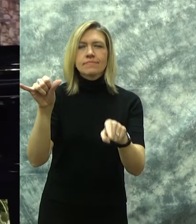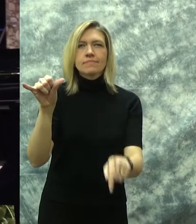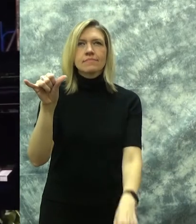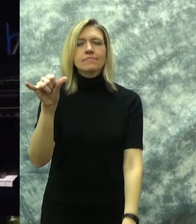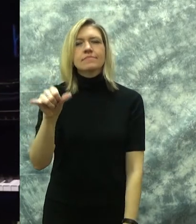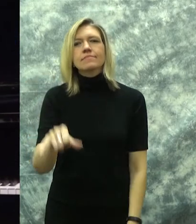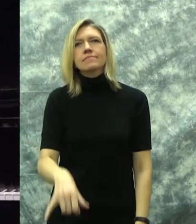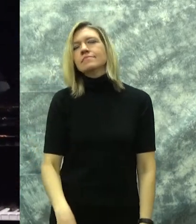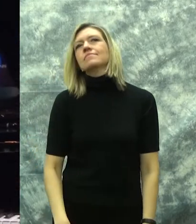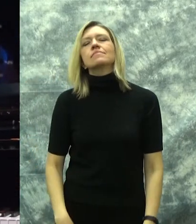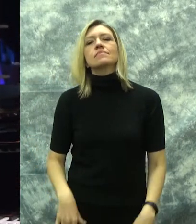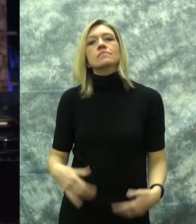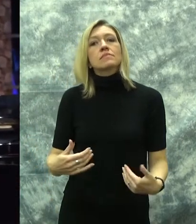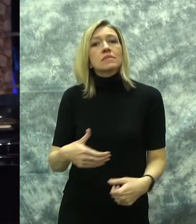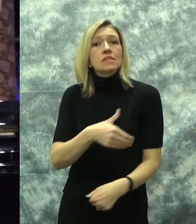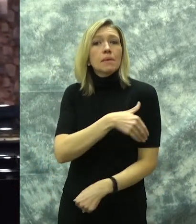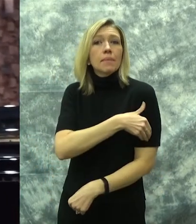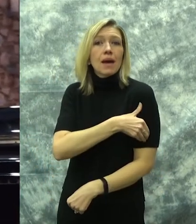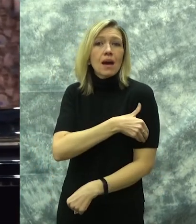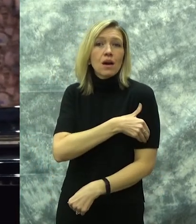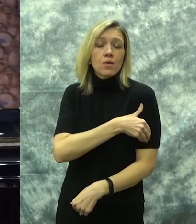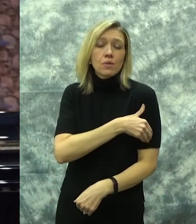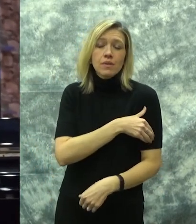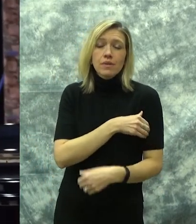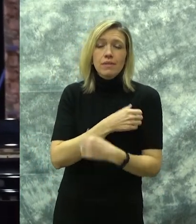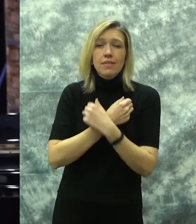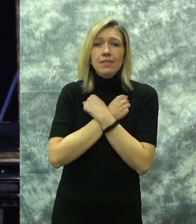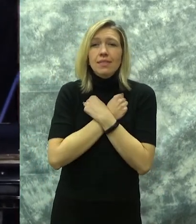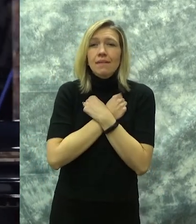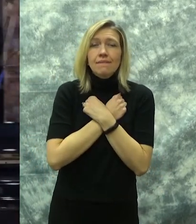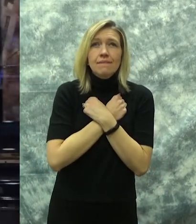the power of the love